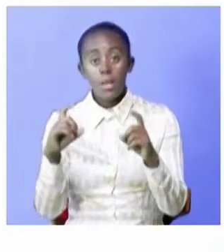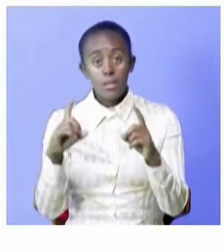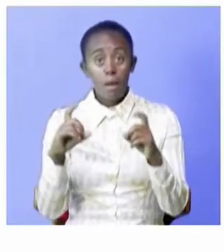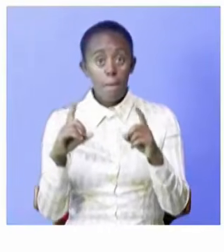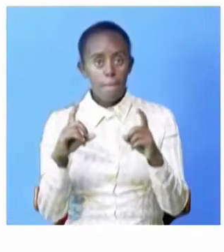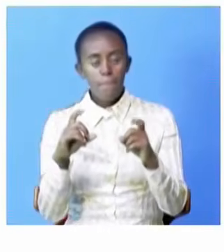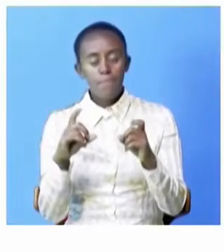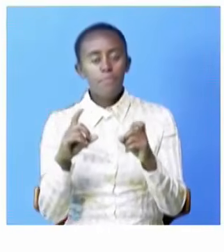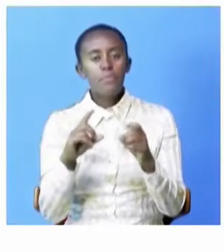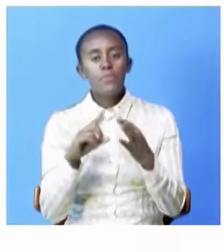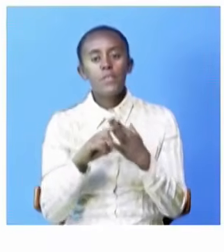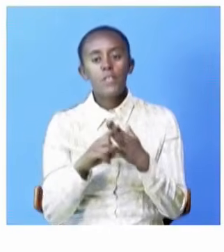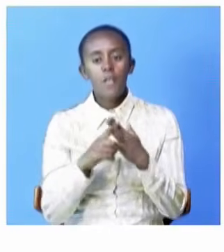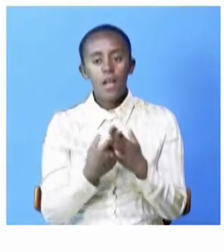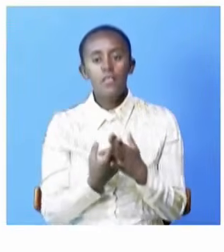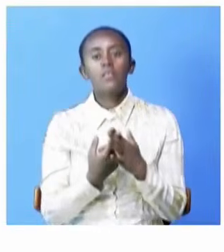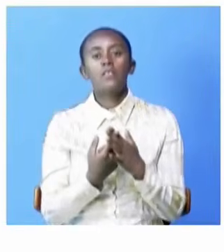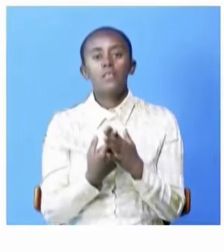starts